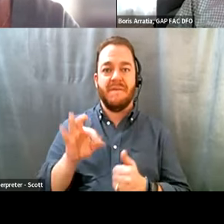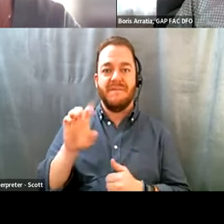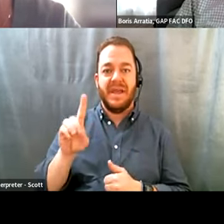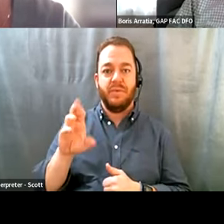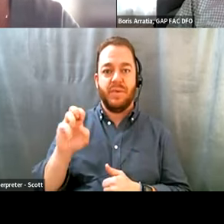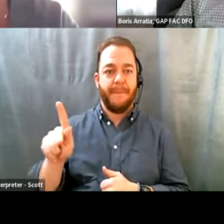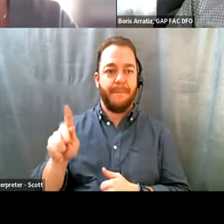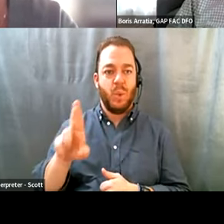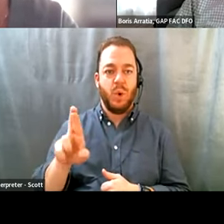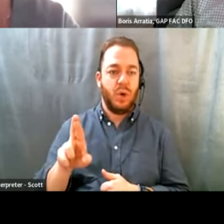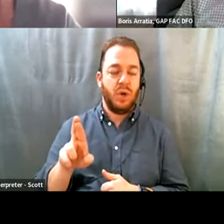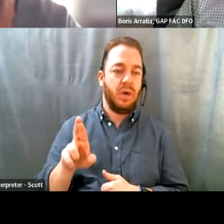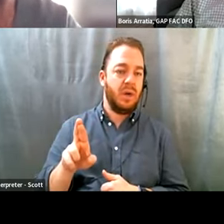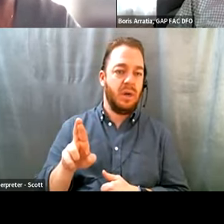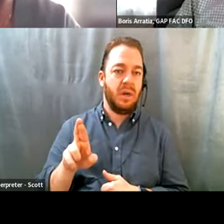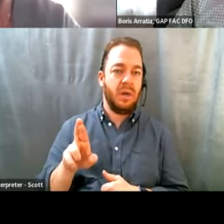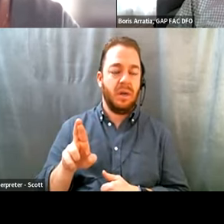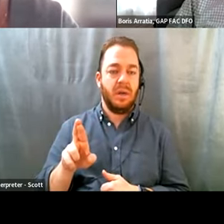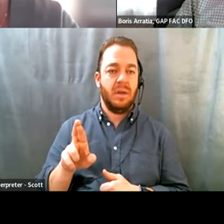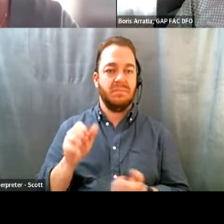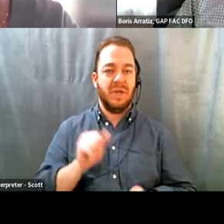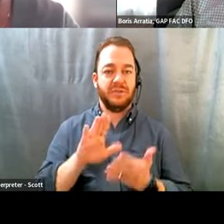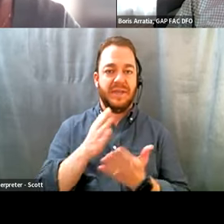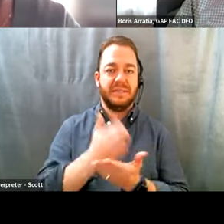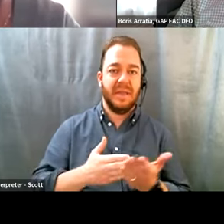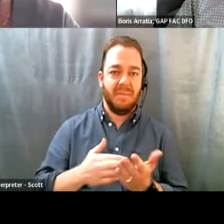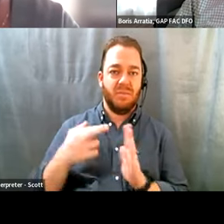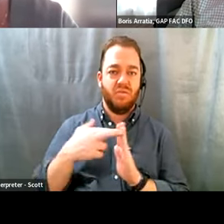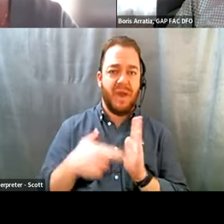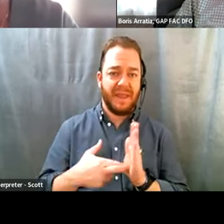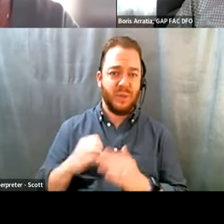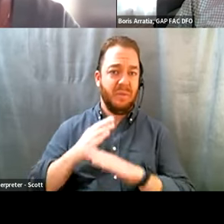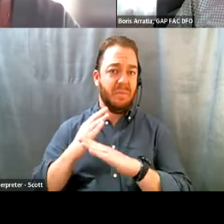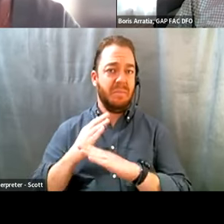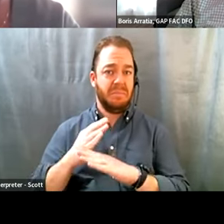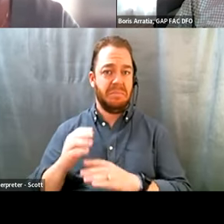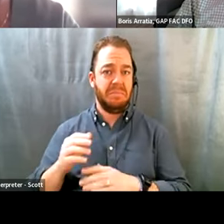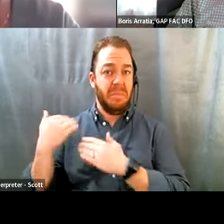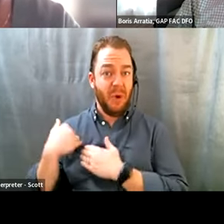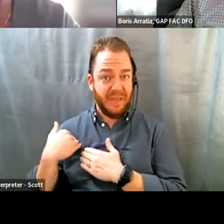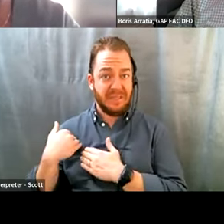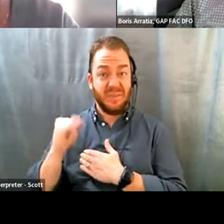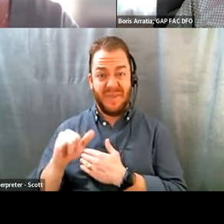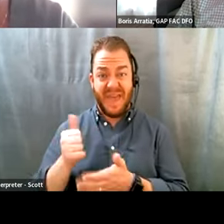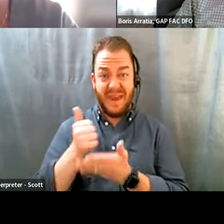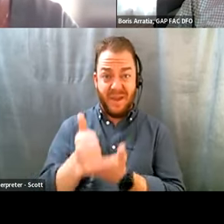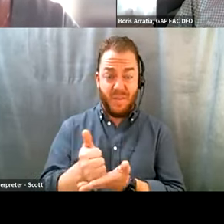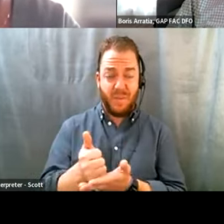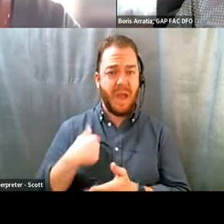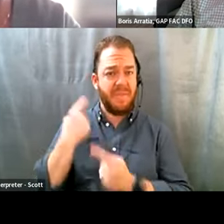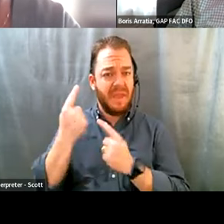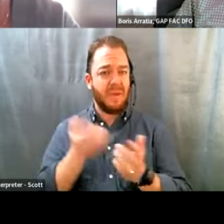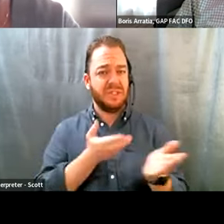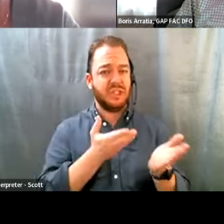or address some of these regulatory burdens? Would that be helpful? Because I'm just thinking of the service is